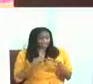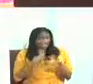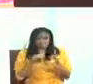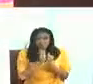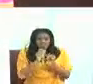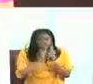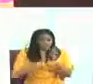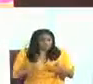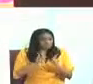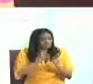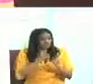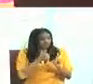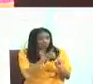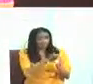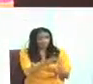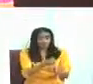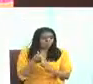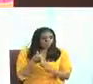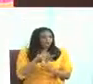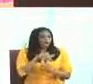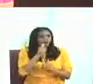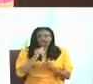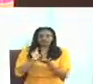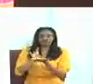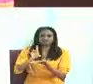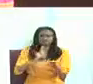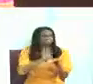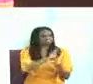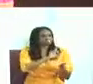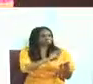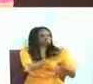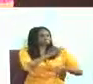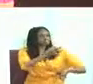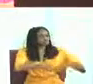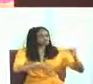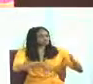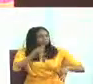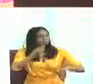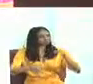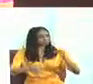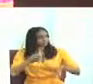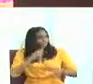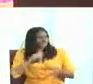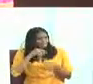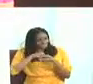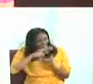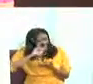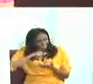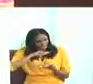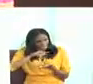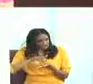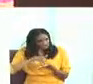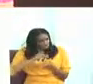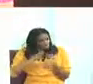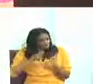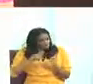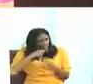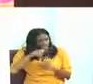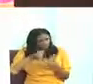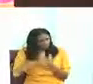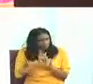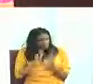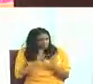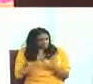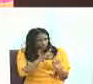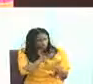who have been just ostracized. You've been judged. I am in the midst of people who are